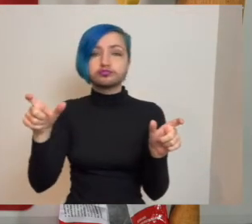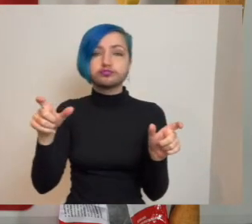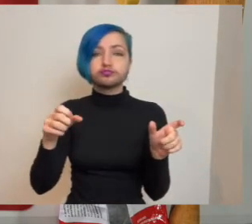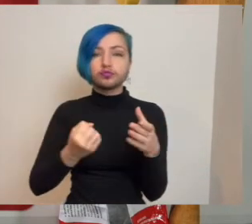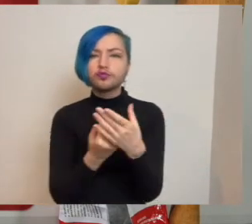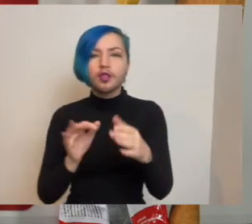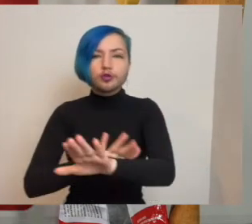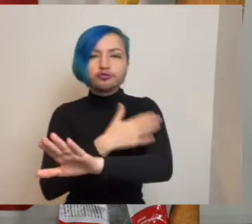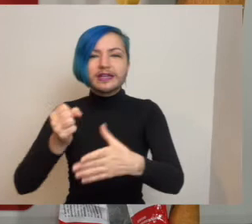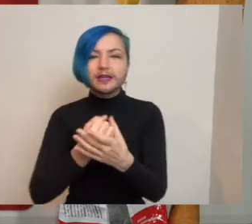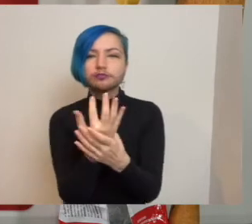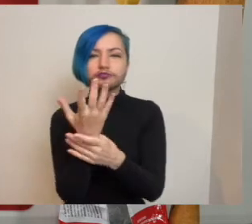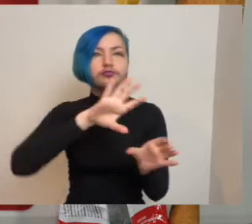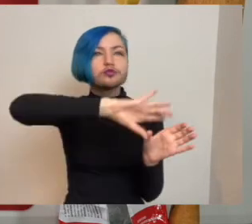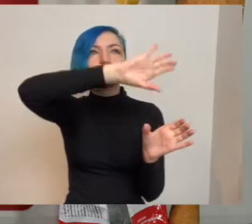of greenery.